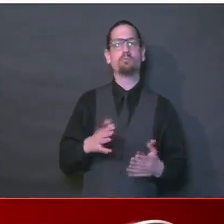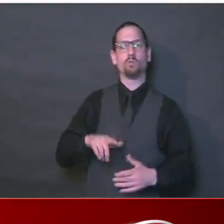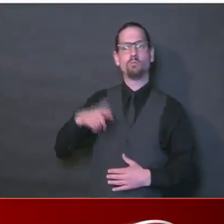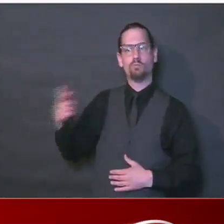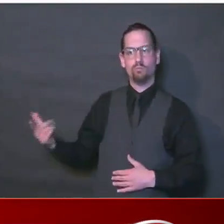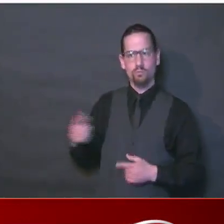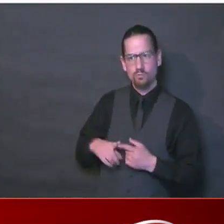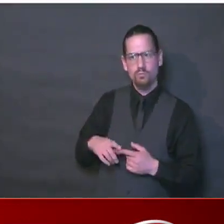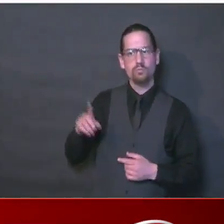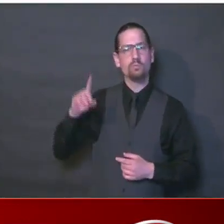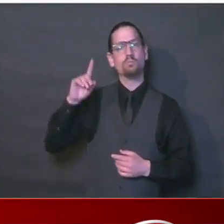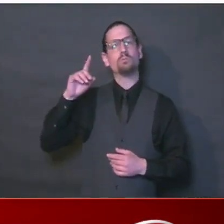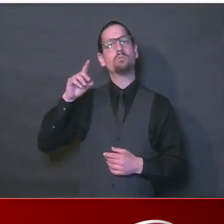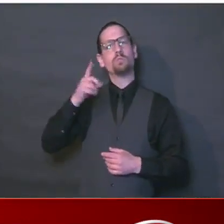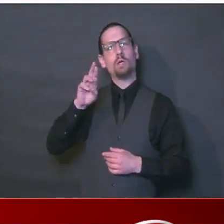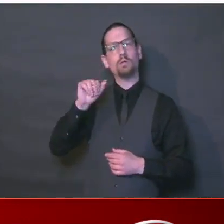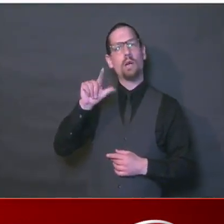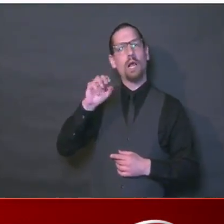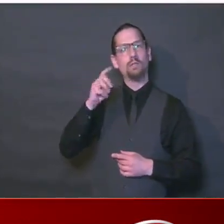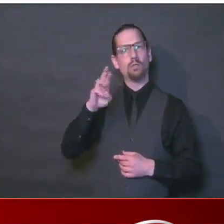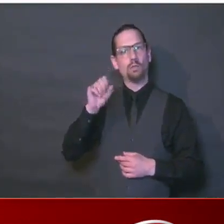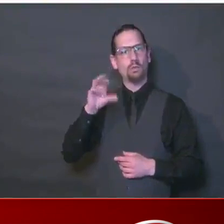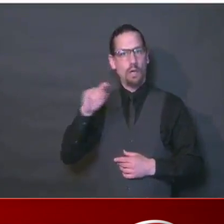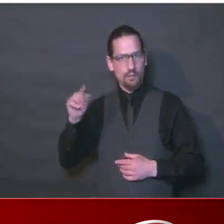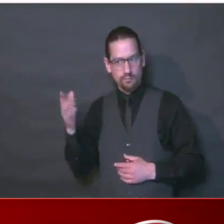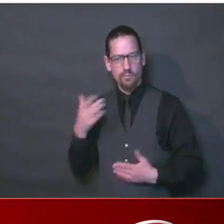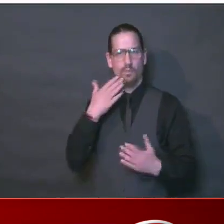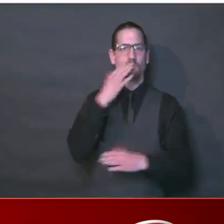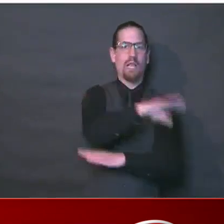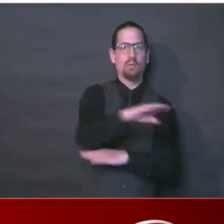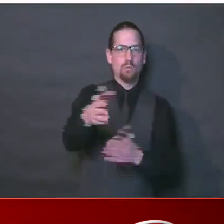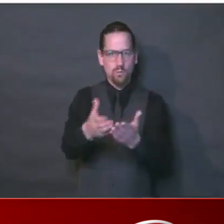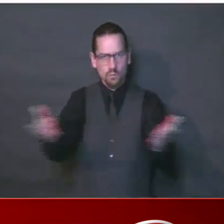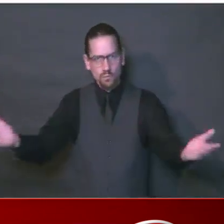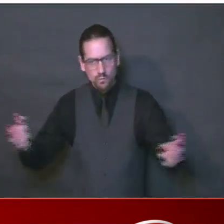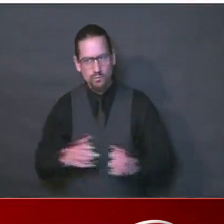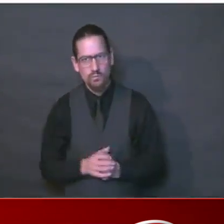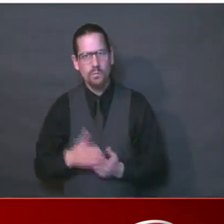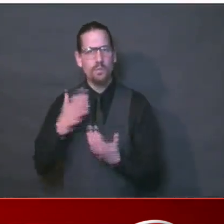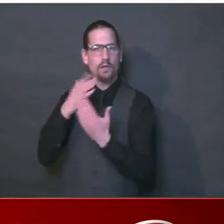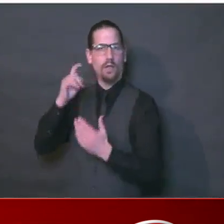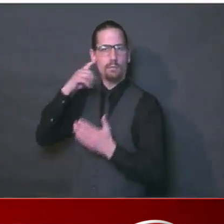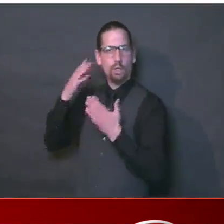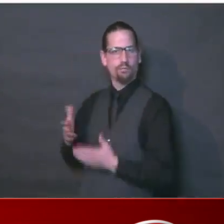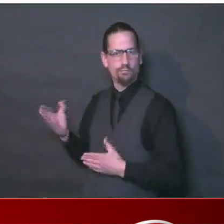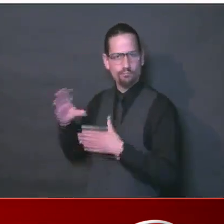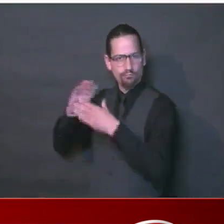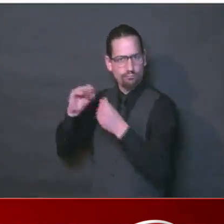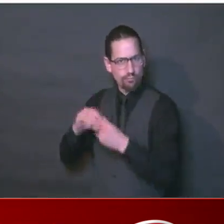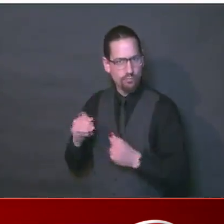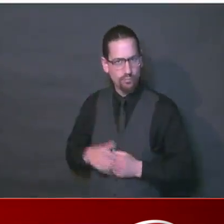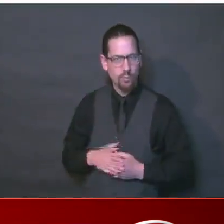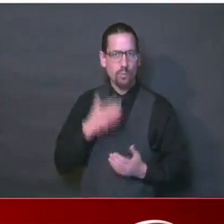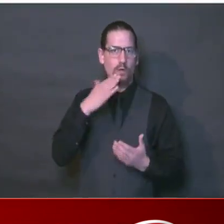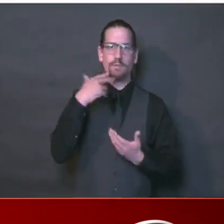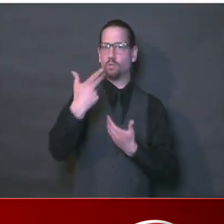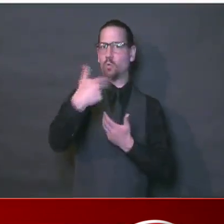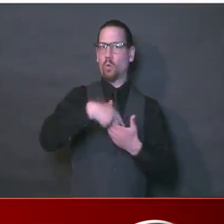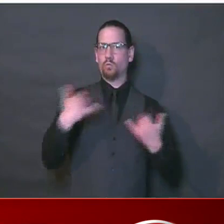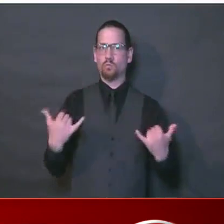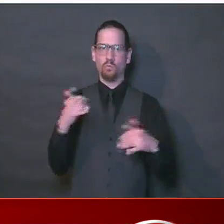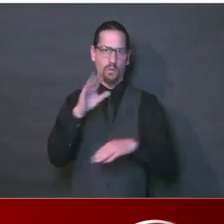Thank you, Governor. Good afternoon, everyone. Thank you for joining us today. To the reporters in attendance, I also want to